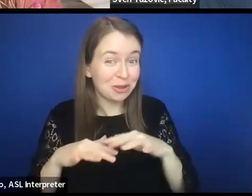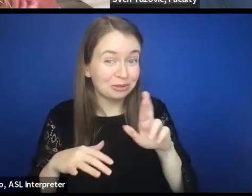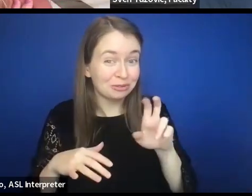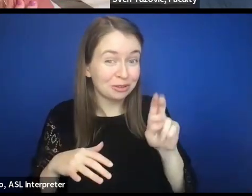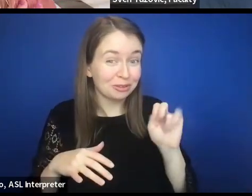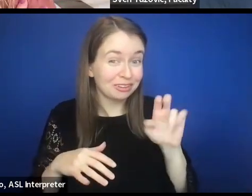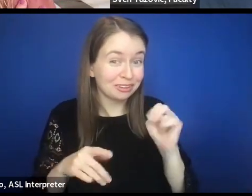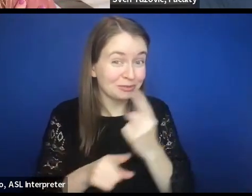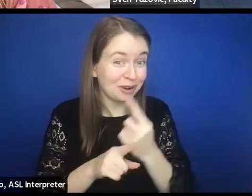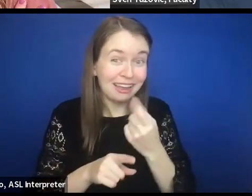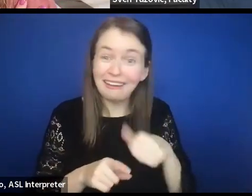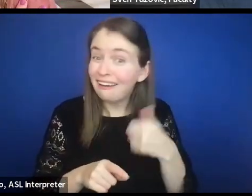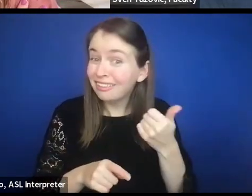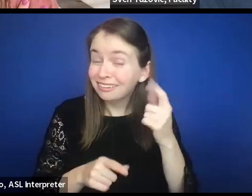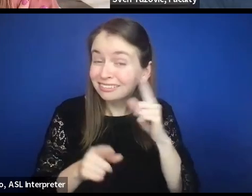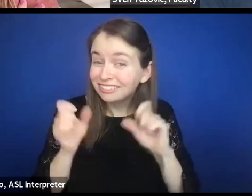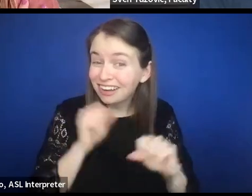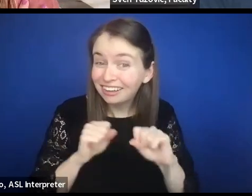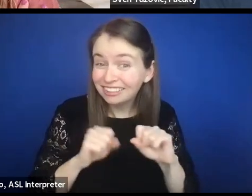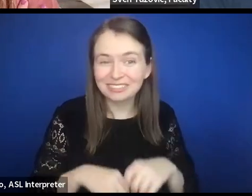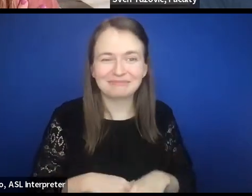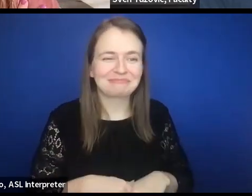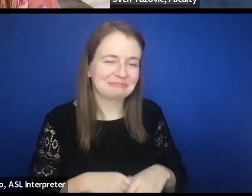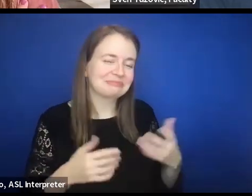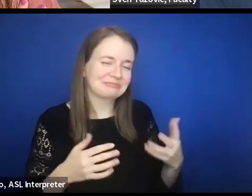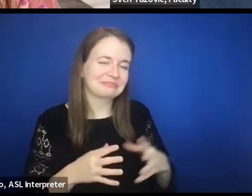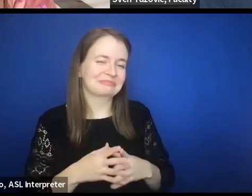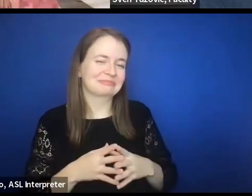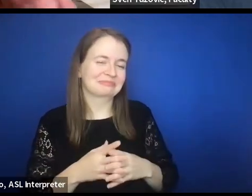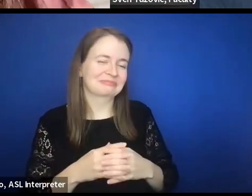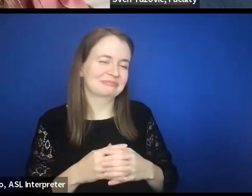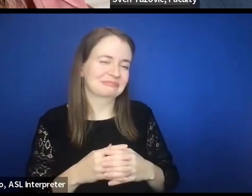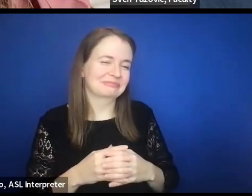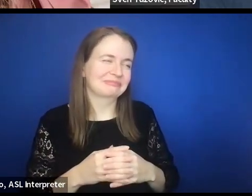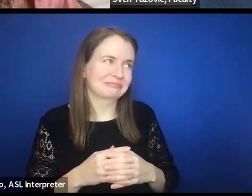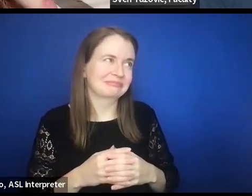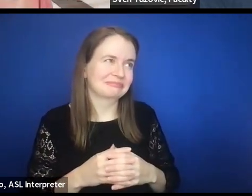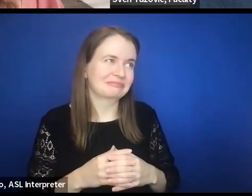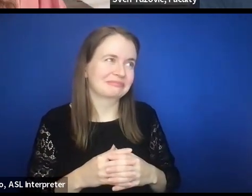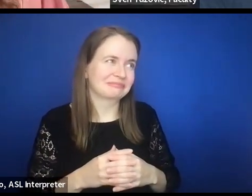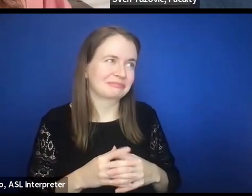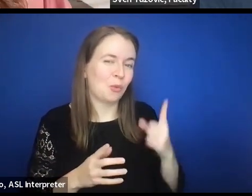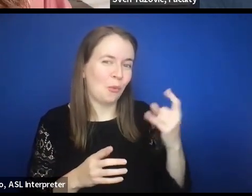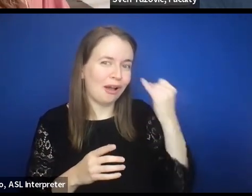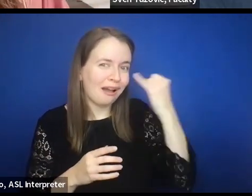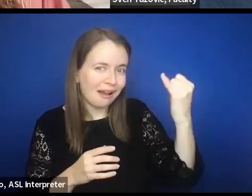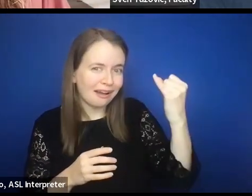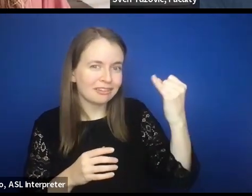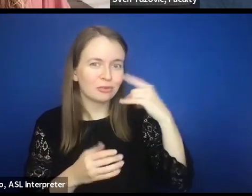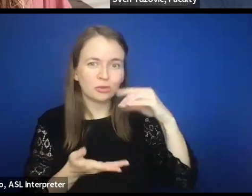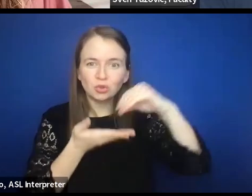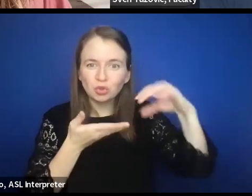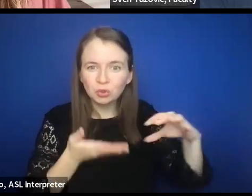any other ideas, Well, strategies? I think one of the ideas, I guess, for like